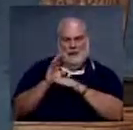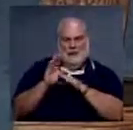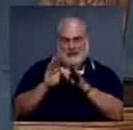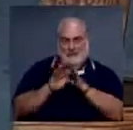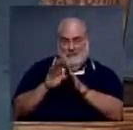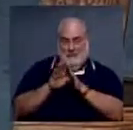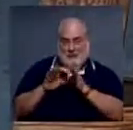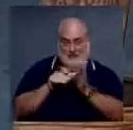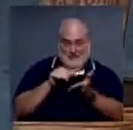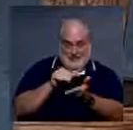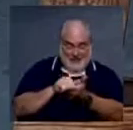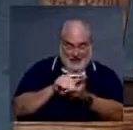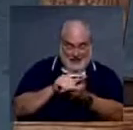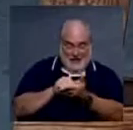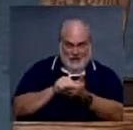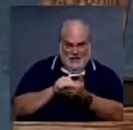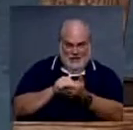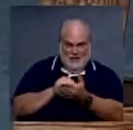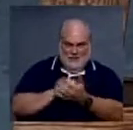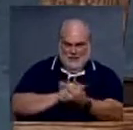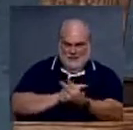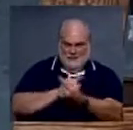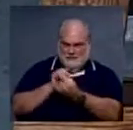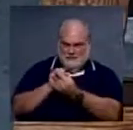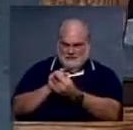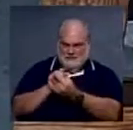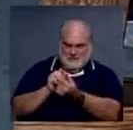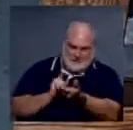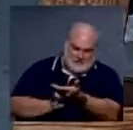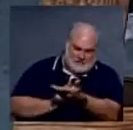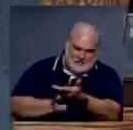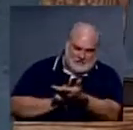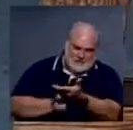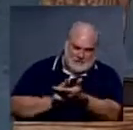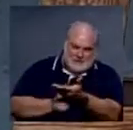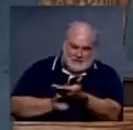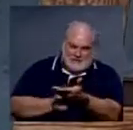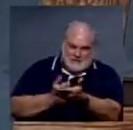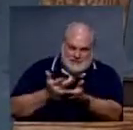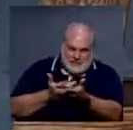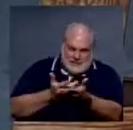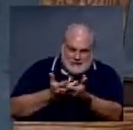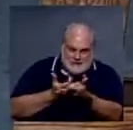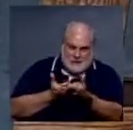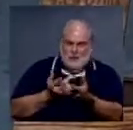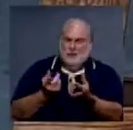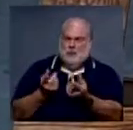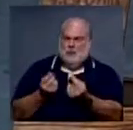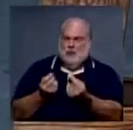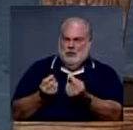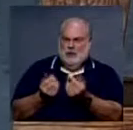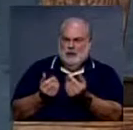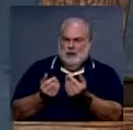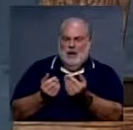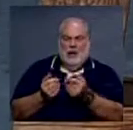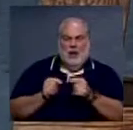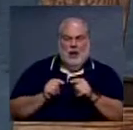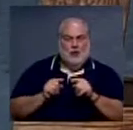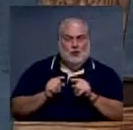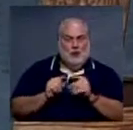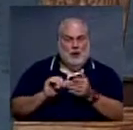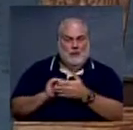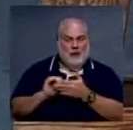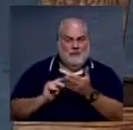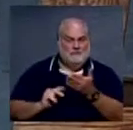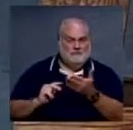anybody that's about to start a business, definitely send them there, that our tax dollars pay for. Through that market research, it did